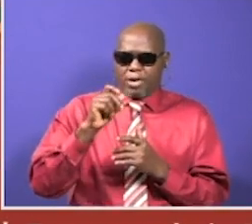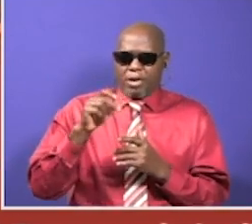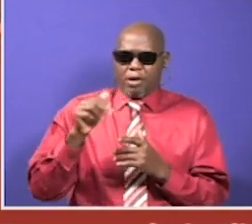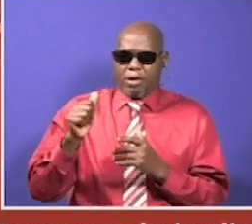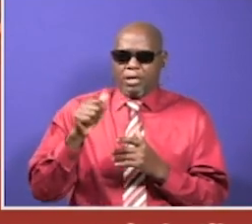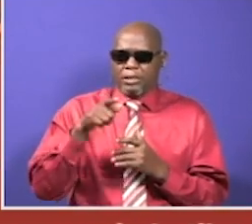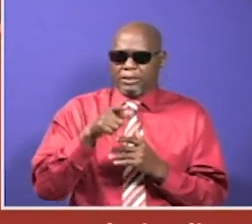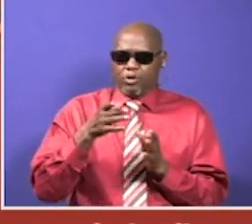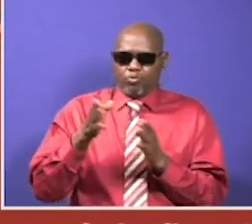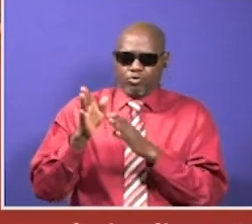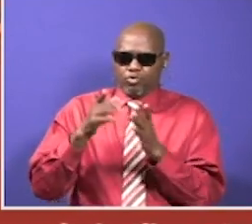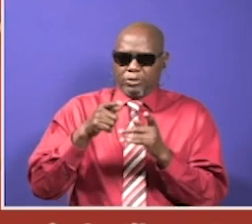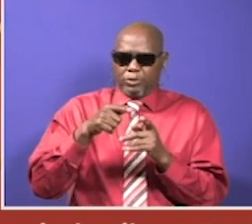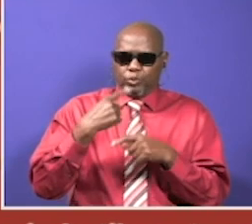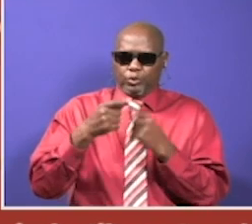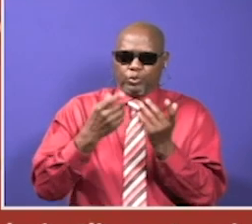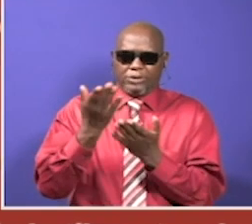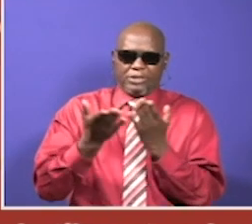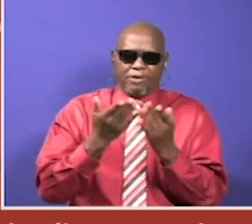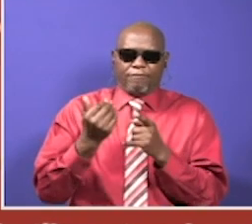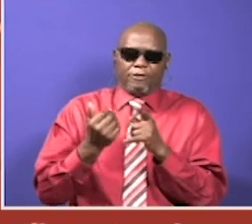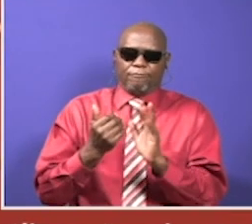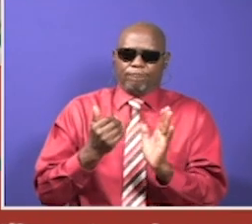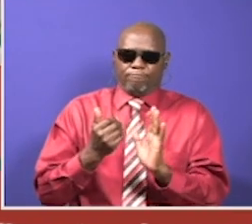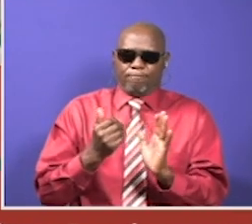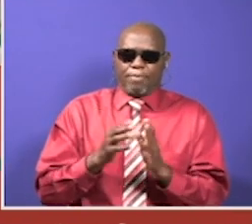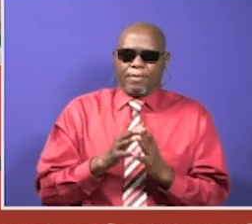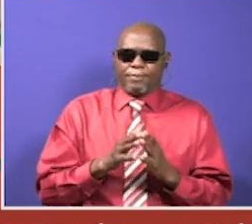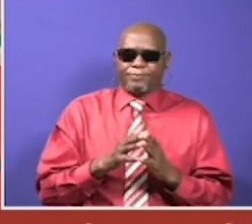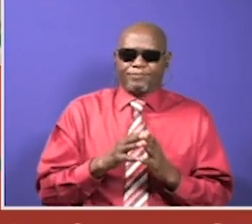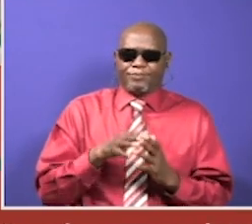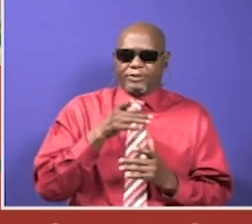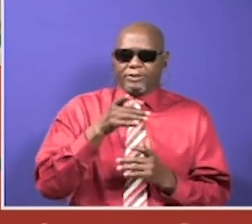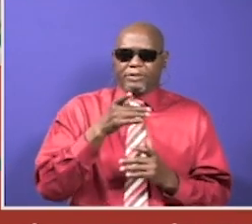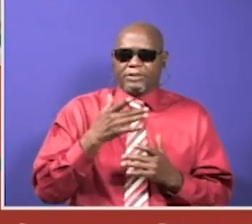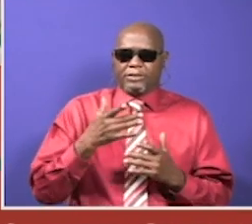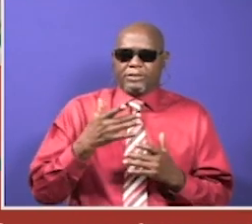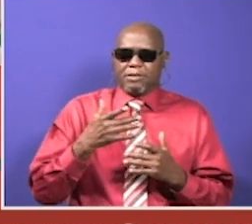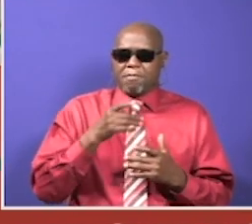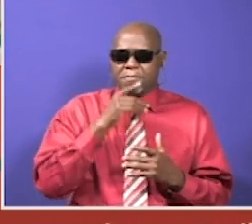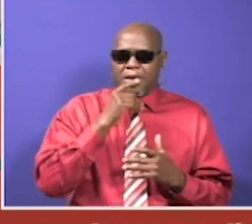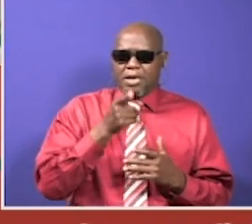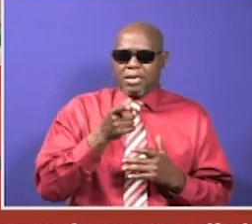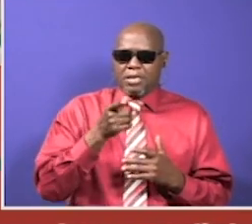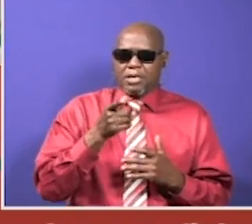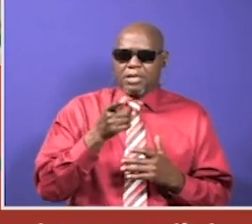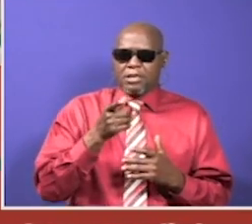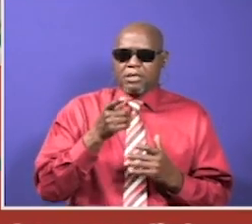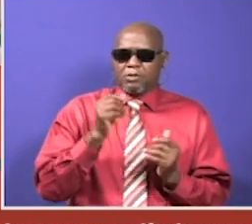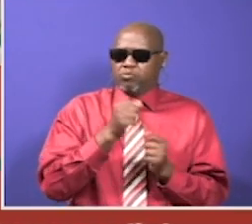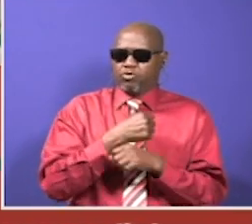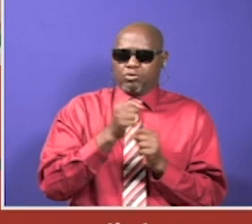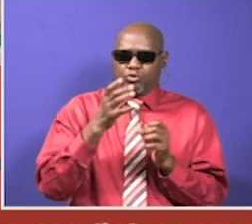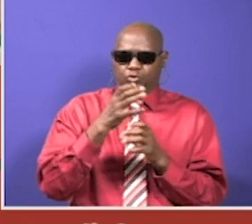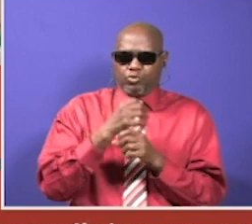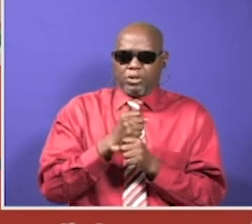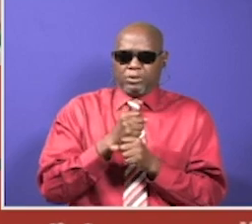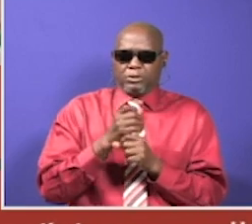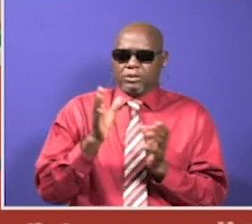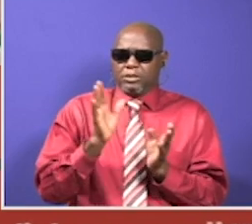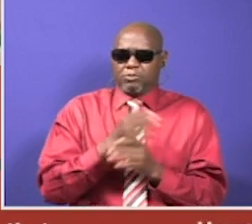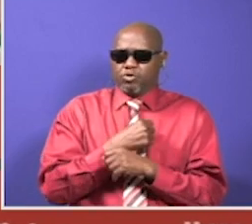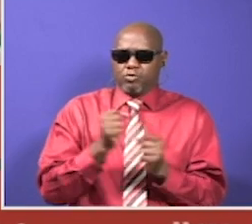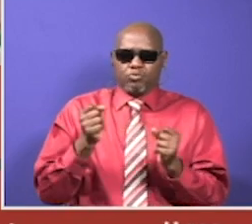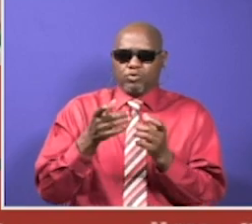hiyo kutokana na tuhuma nyingi zinazomkabili. Is this a man who can be trusted? Is this a man who can be held to